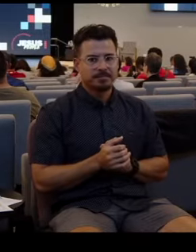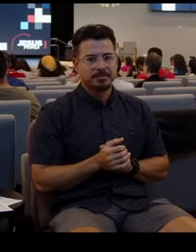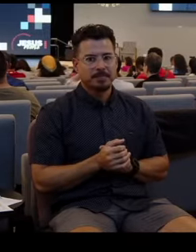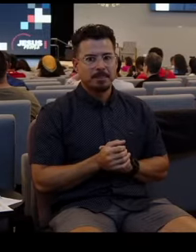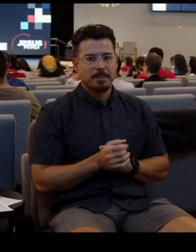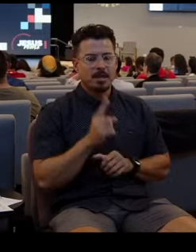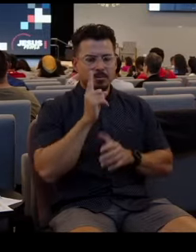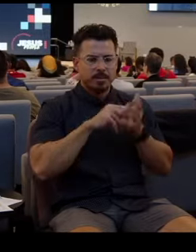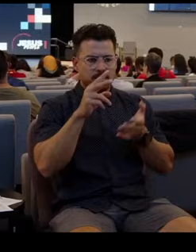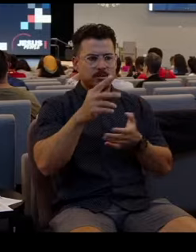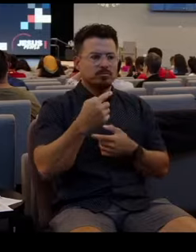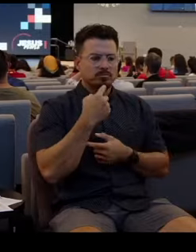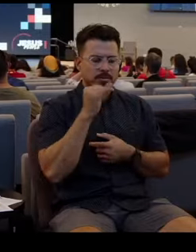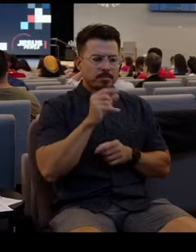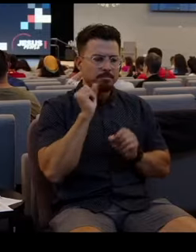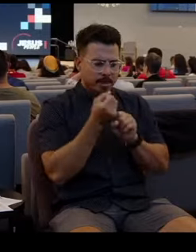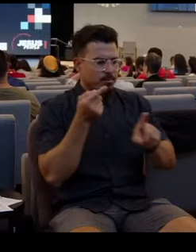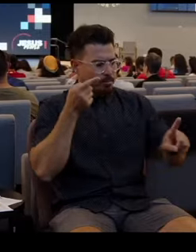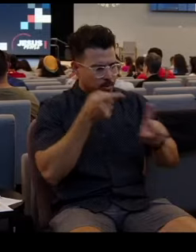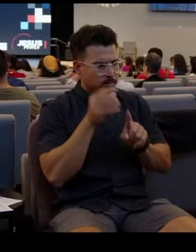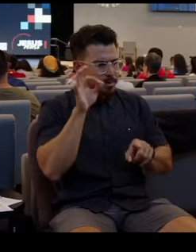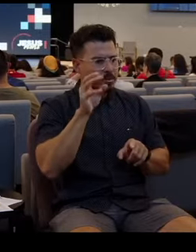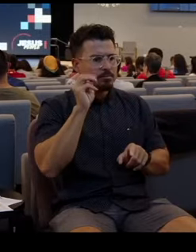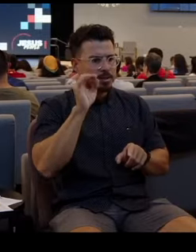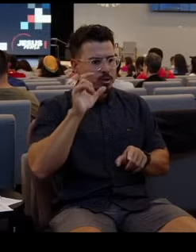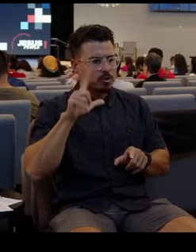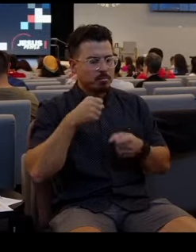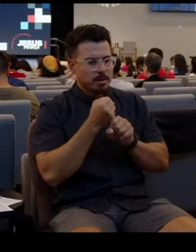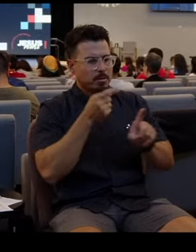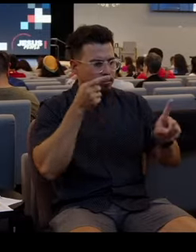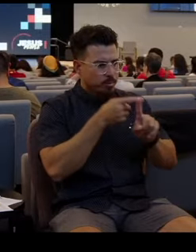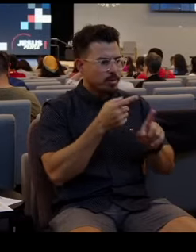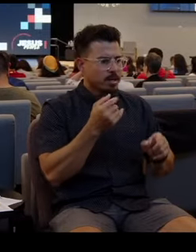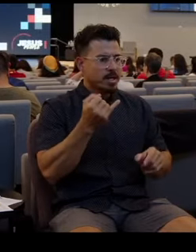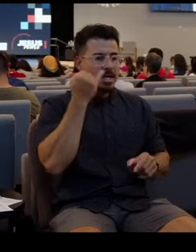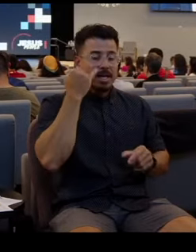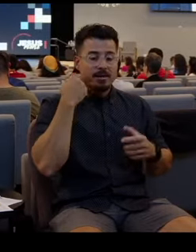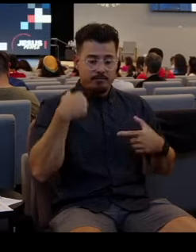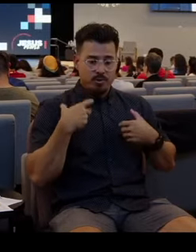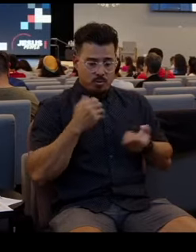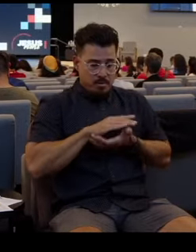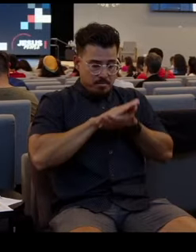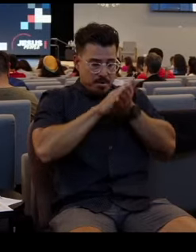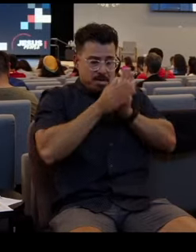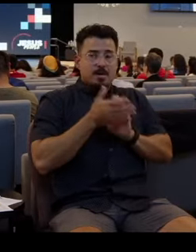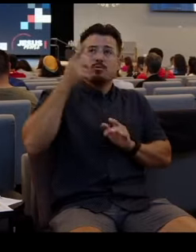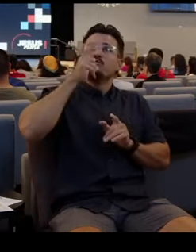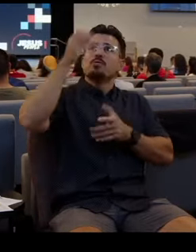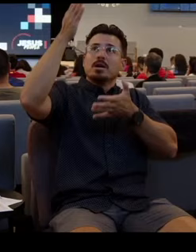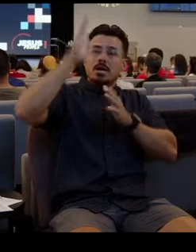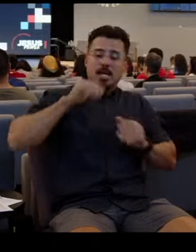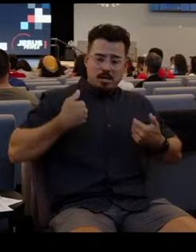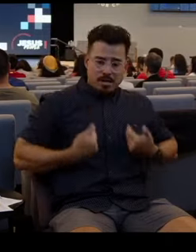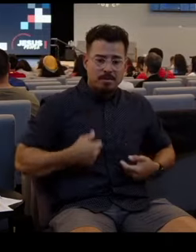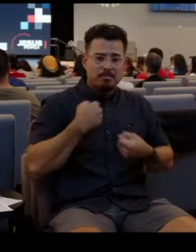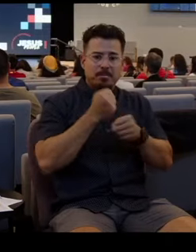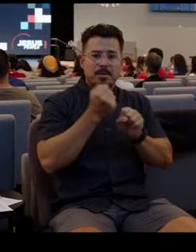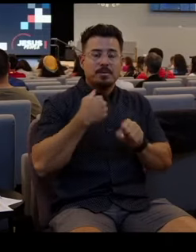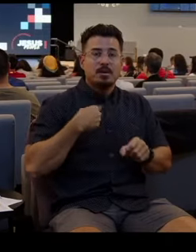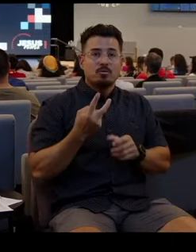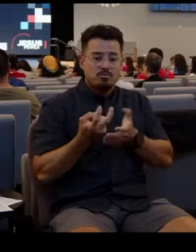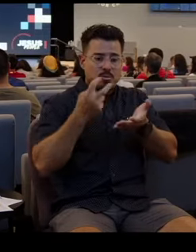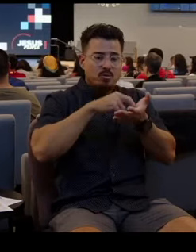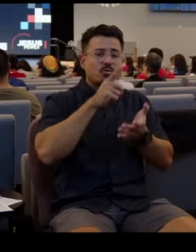But he was making a point that in order for us to become who God wanted us to be as a fellowship, to emerge,